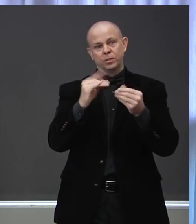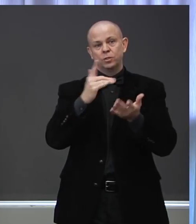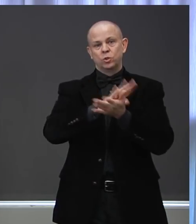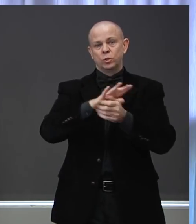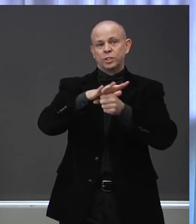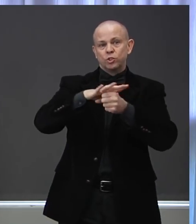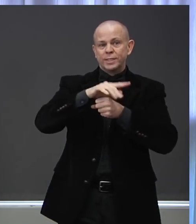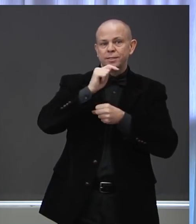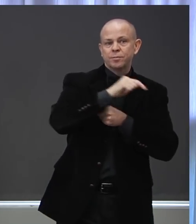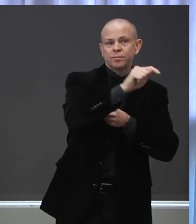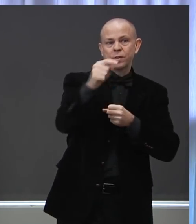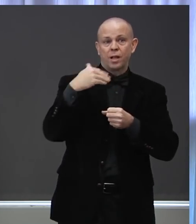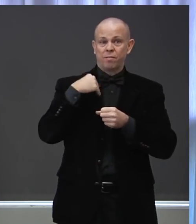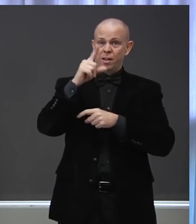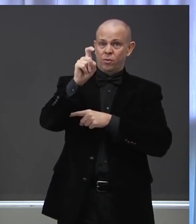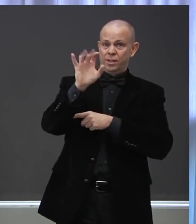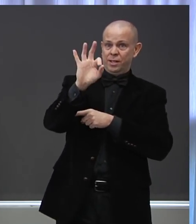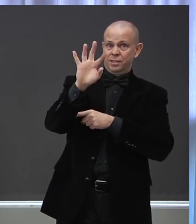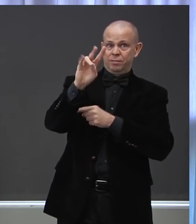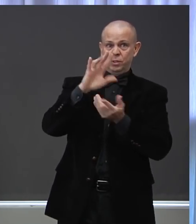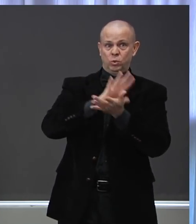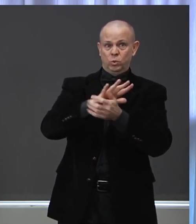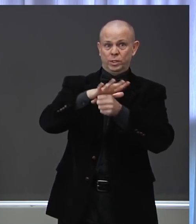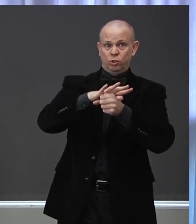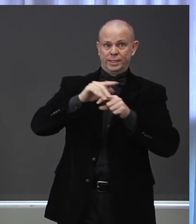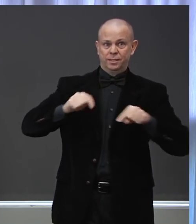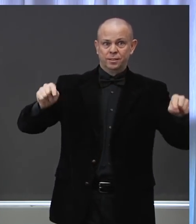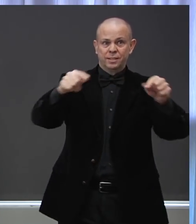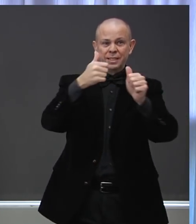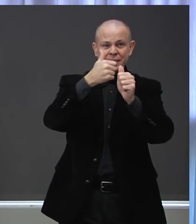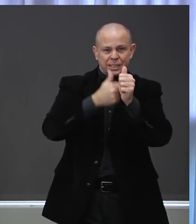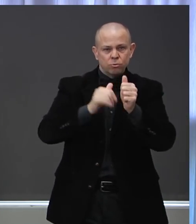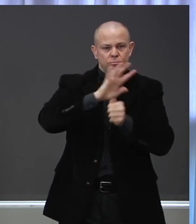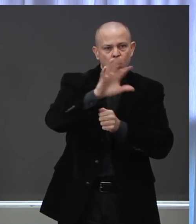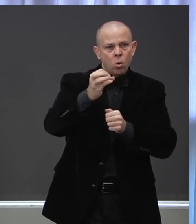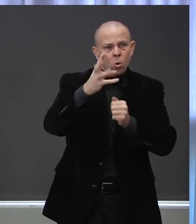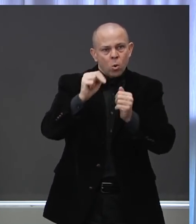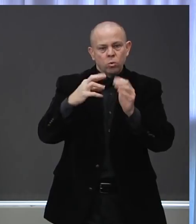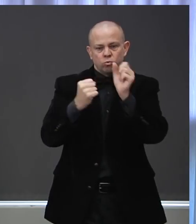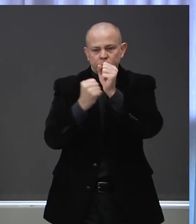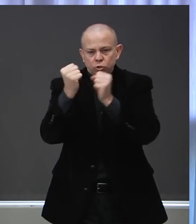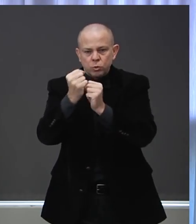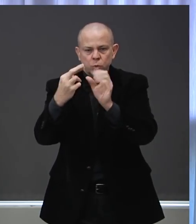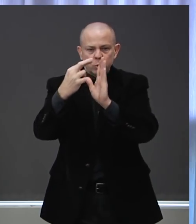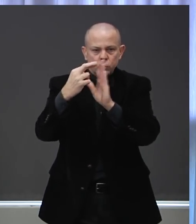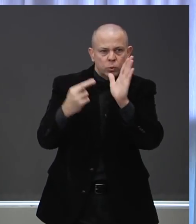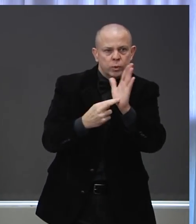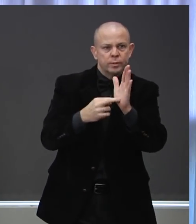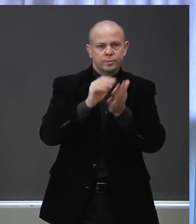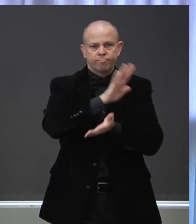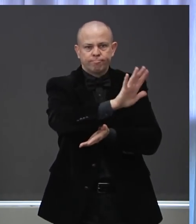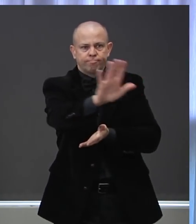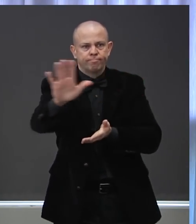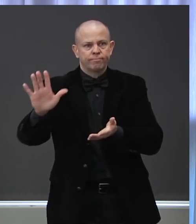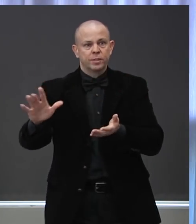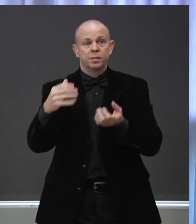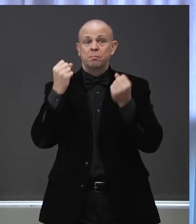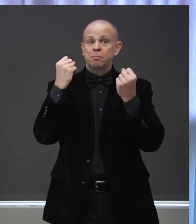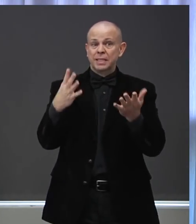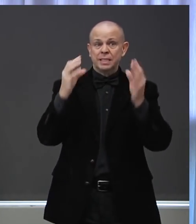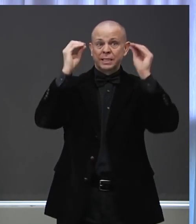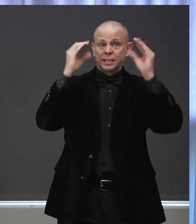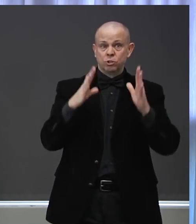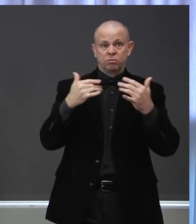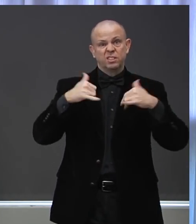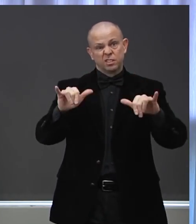are independent government organizations. It is very likely that many teachers will continue to work from home in Oregon,